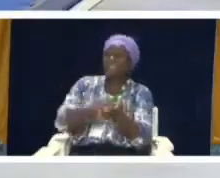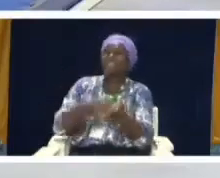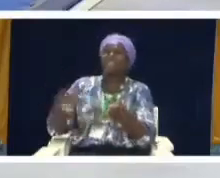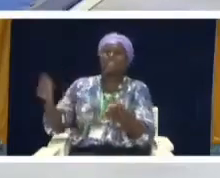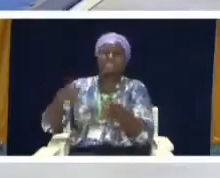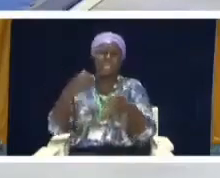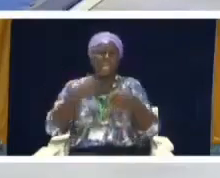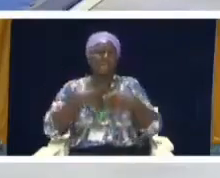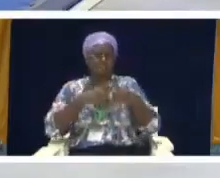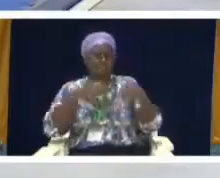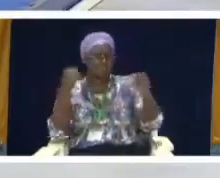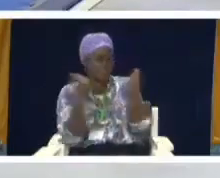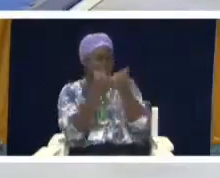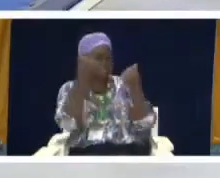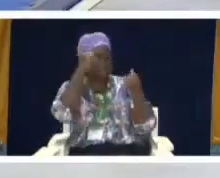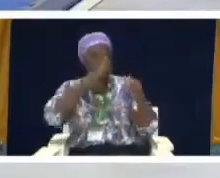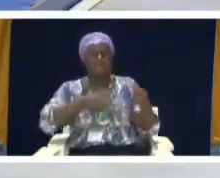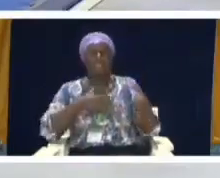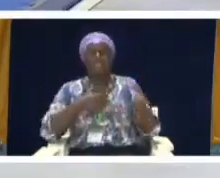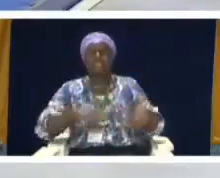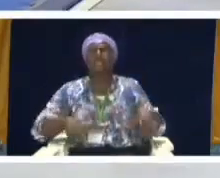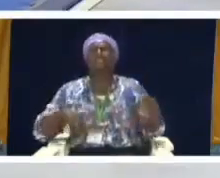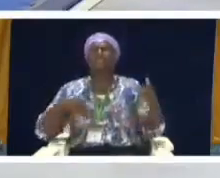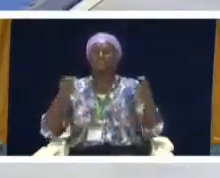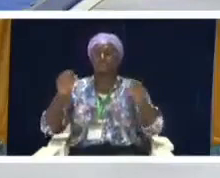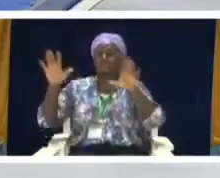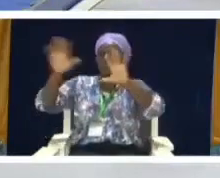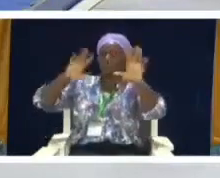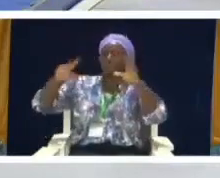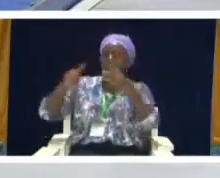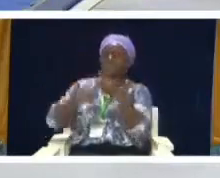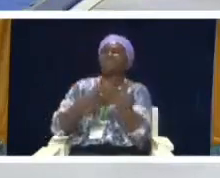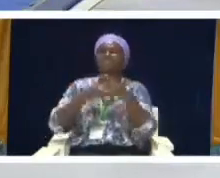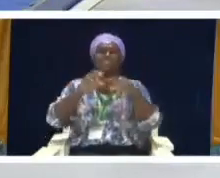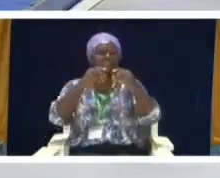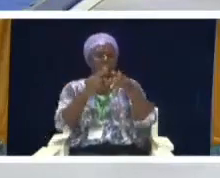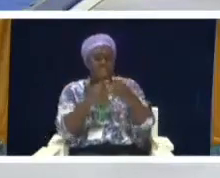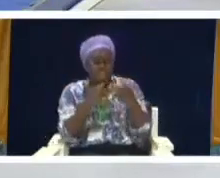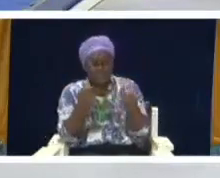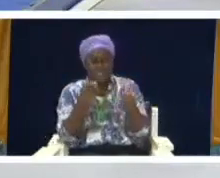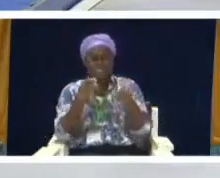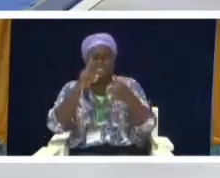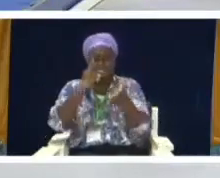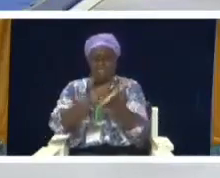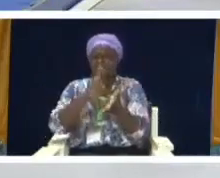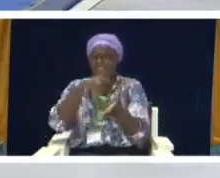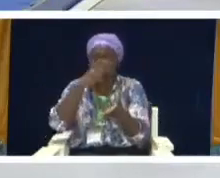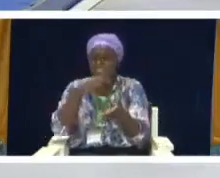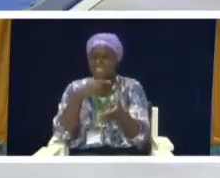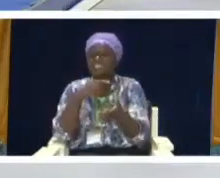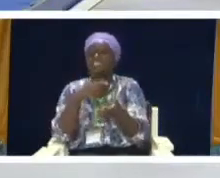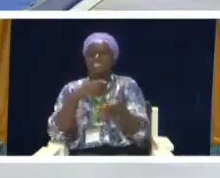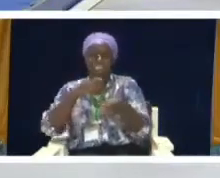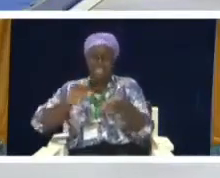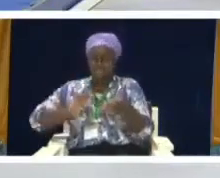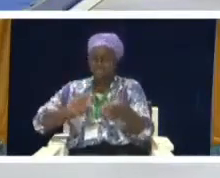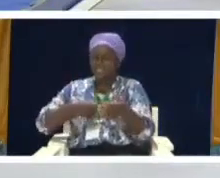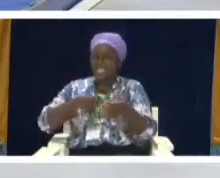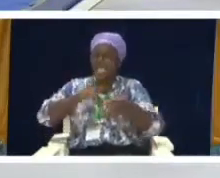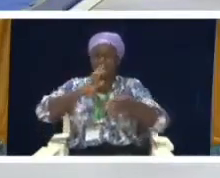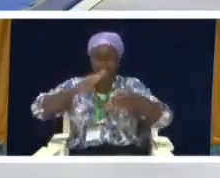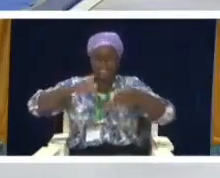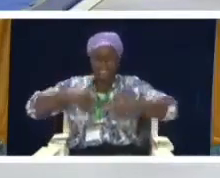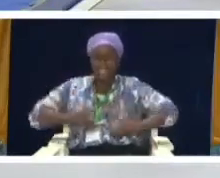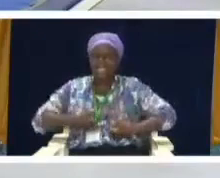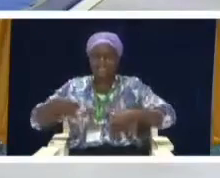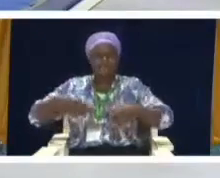my life. The struggle began. And suddenly the doctor said, "Oh, wow, wow, Rama, Aropale